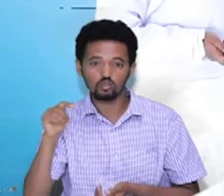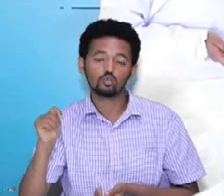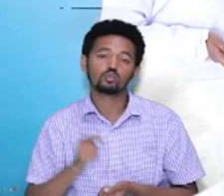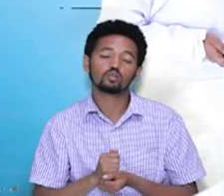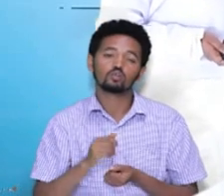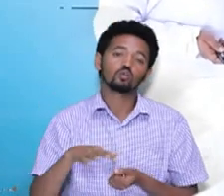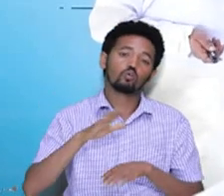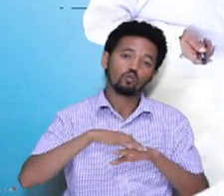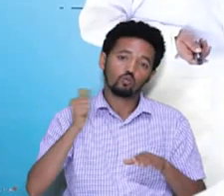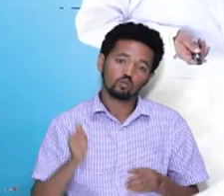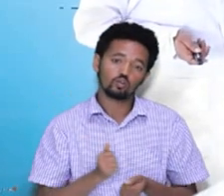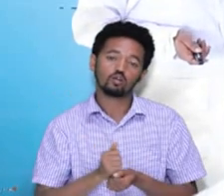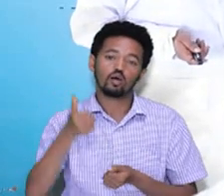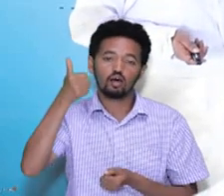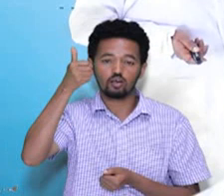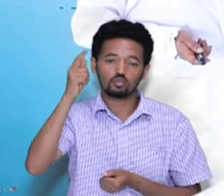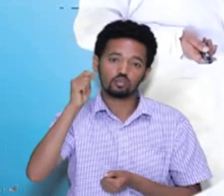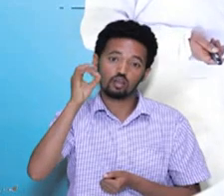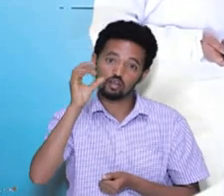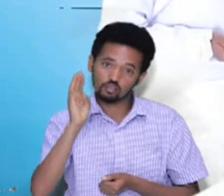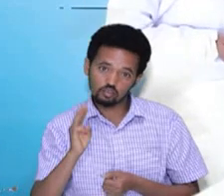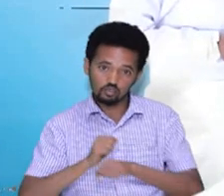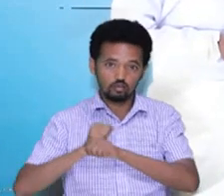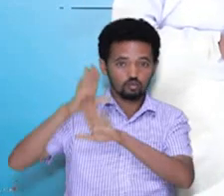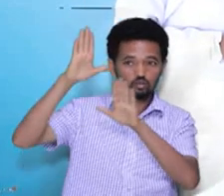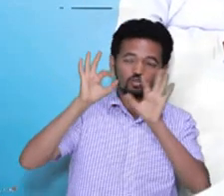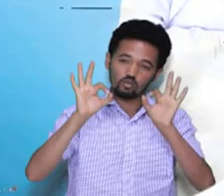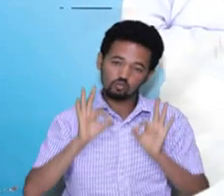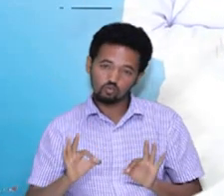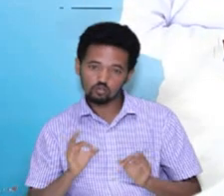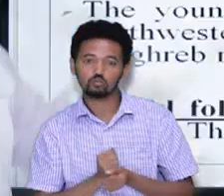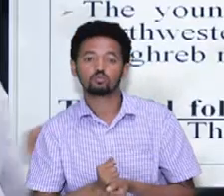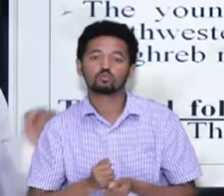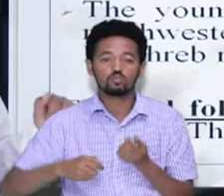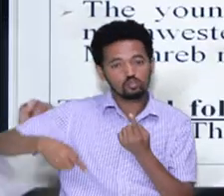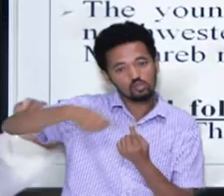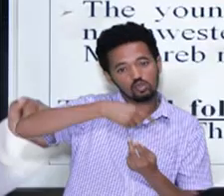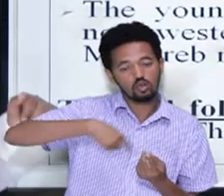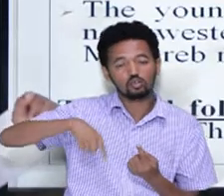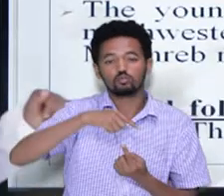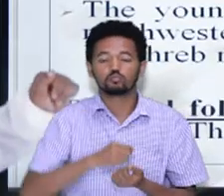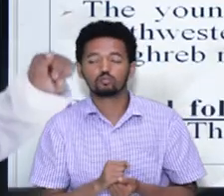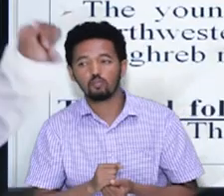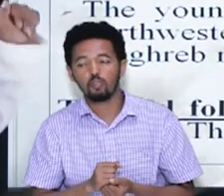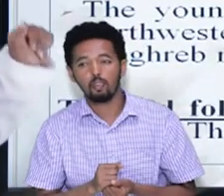the Atlas Mountain. This mountain formed during Cenozoic Era.